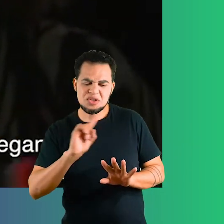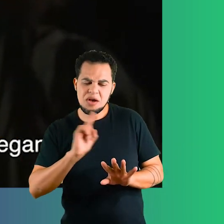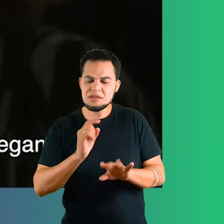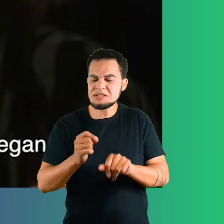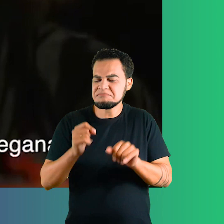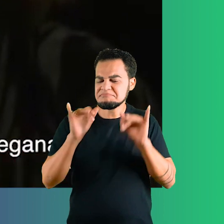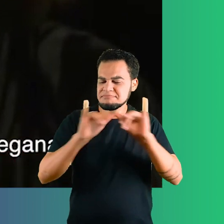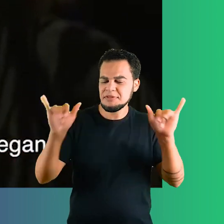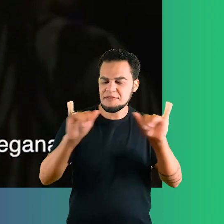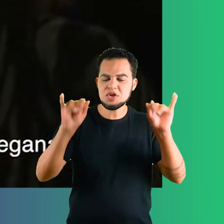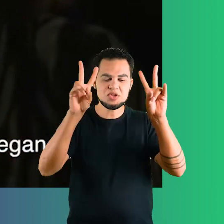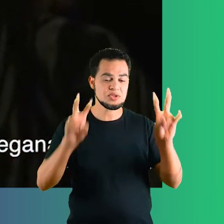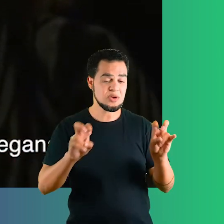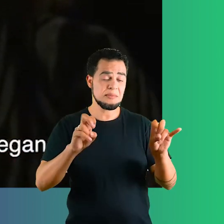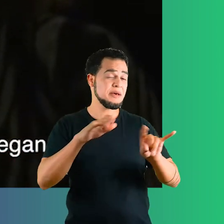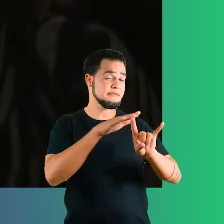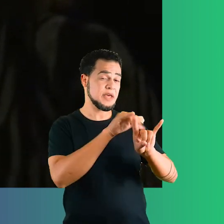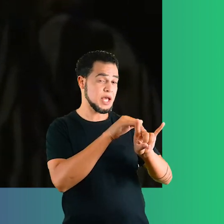I'm vegan.